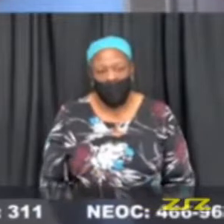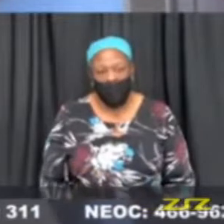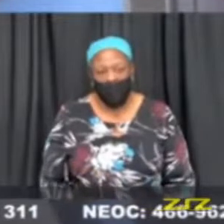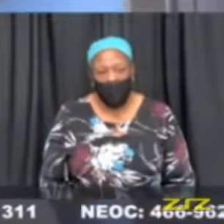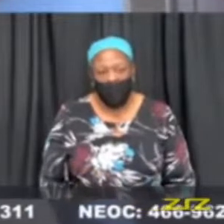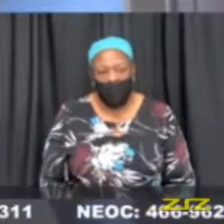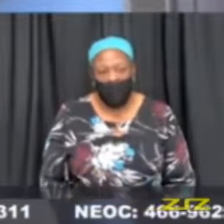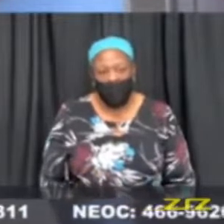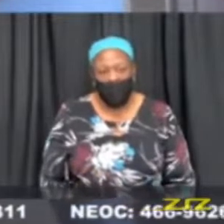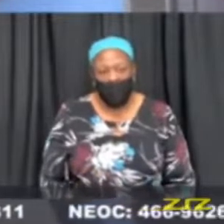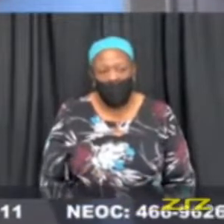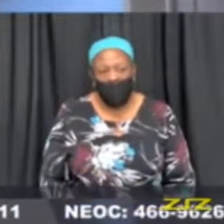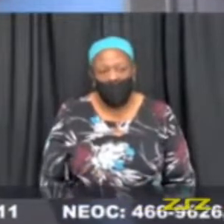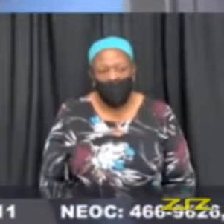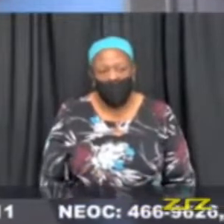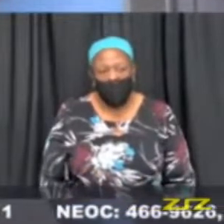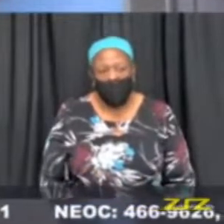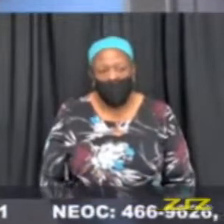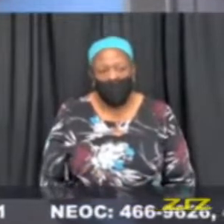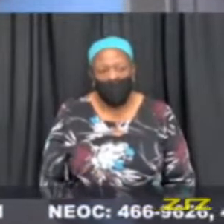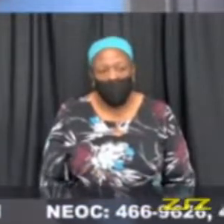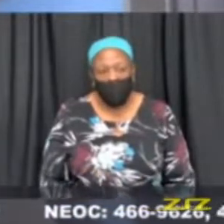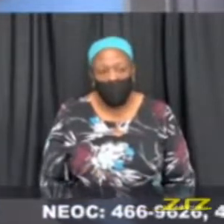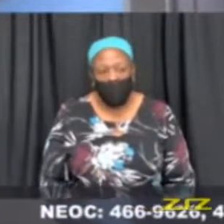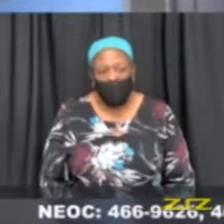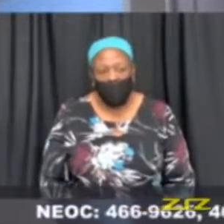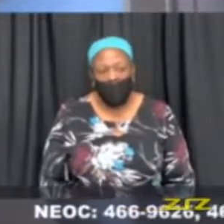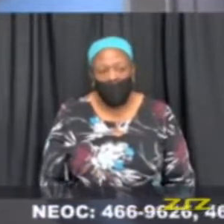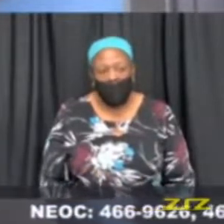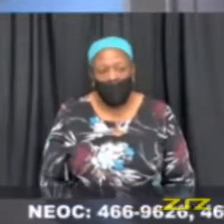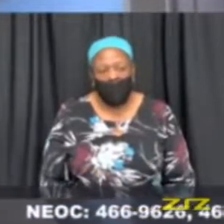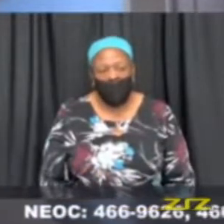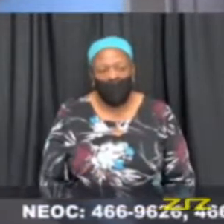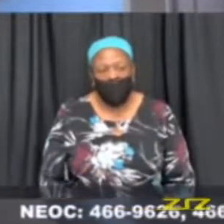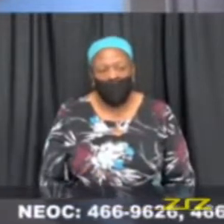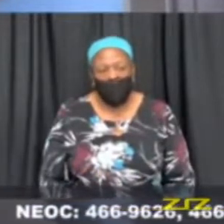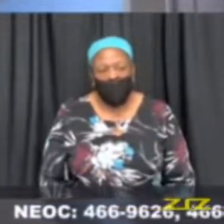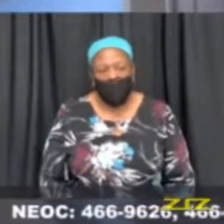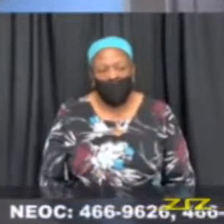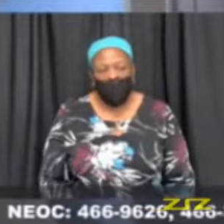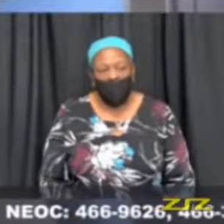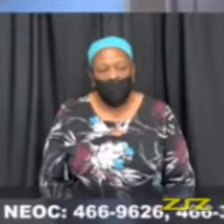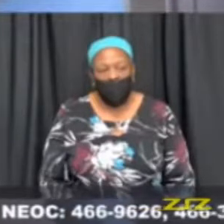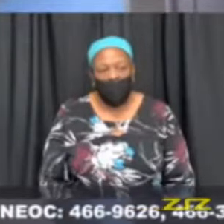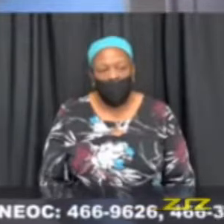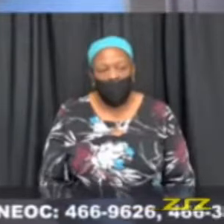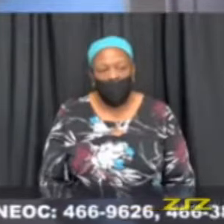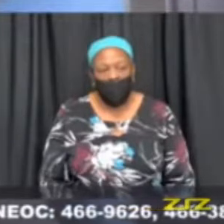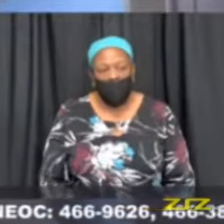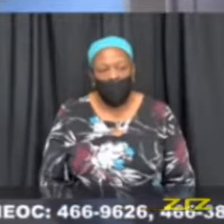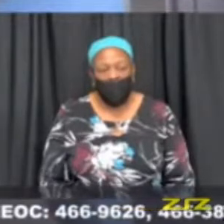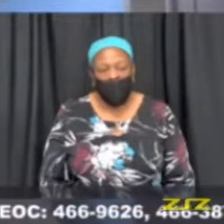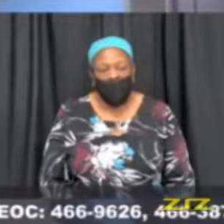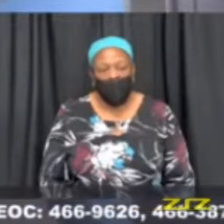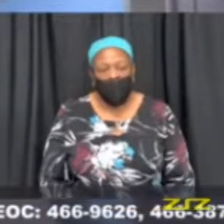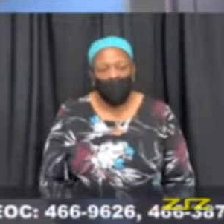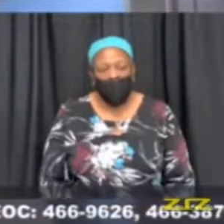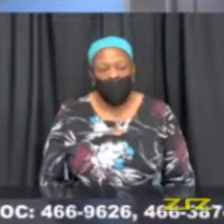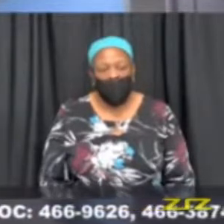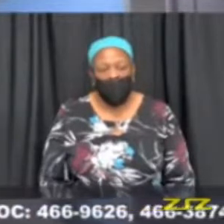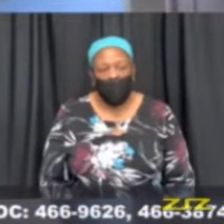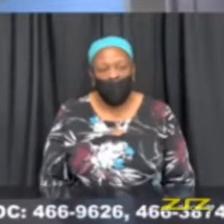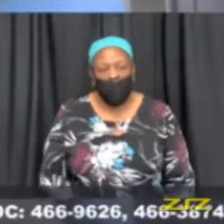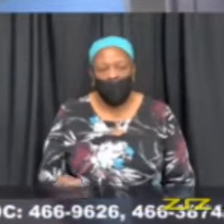There's long period, there's the tremor that we talk about, and there's volcanic earthquakes or VTs, volcano